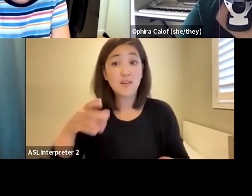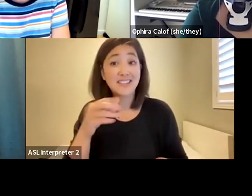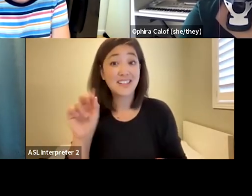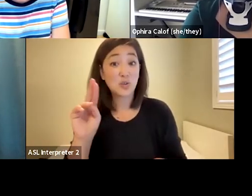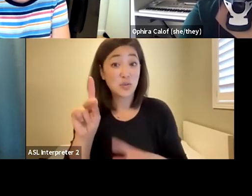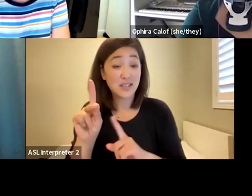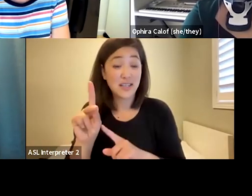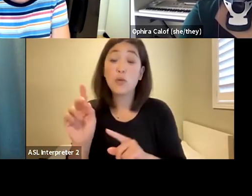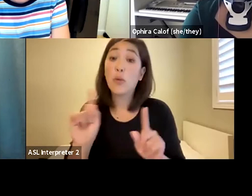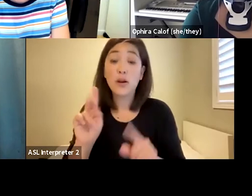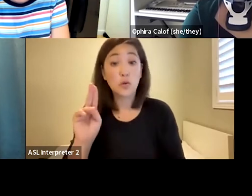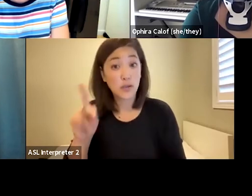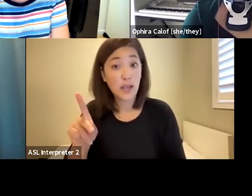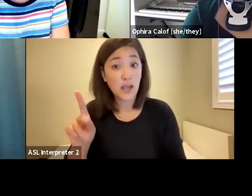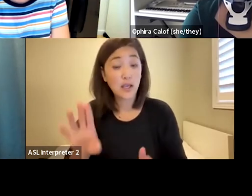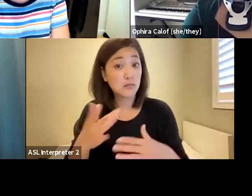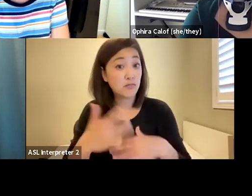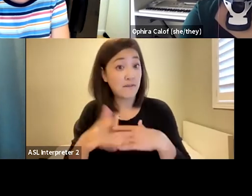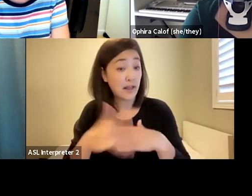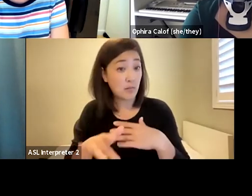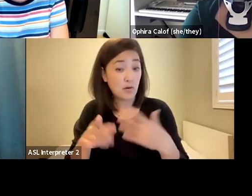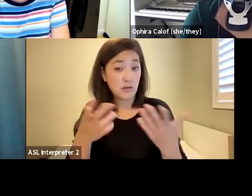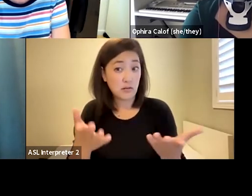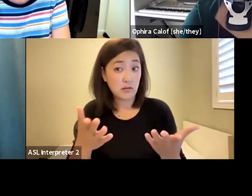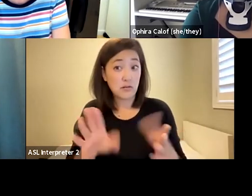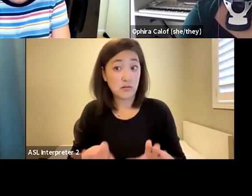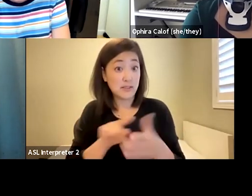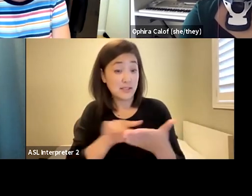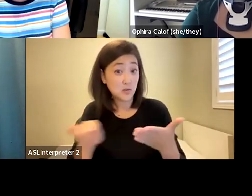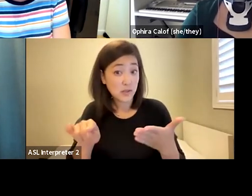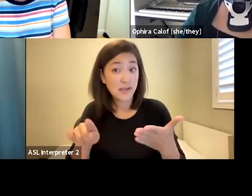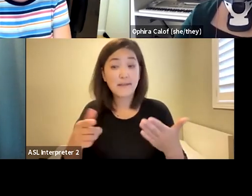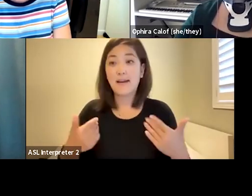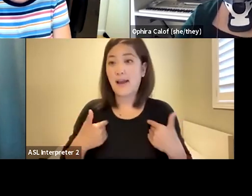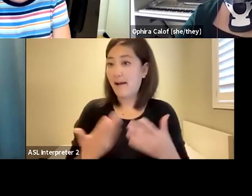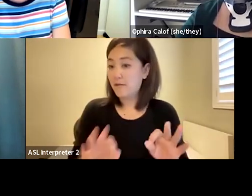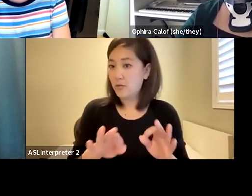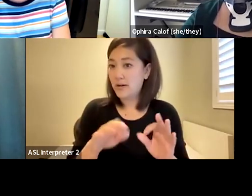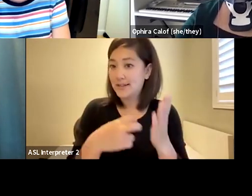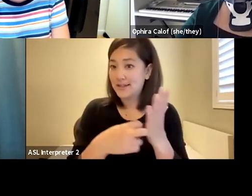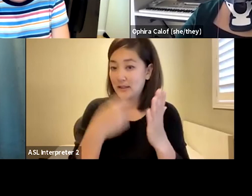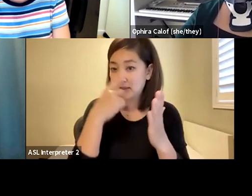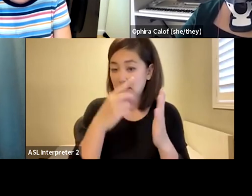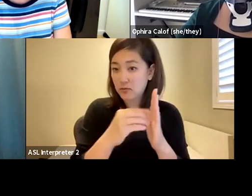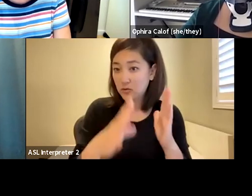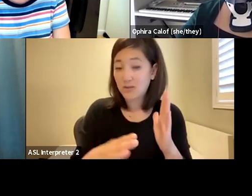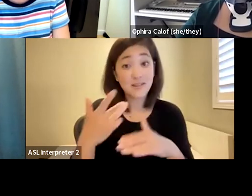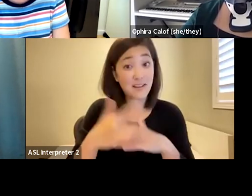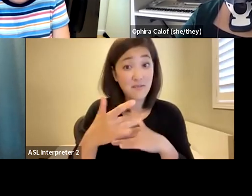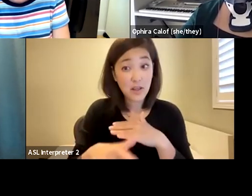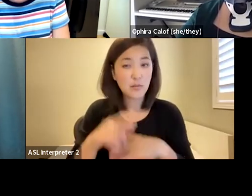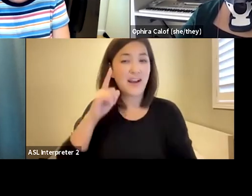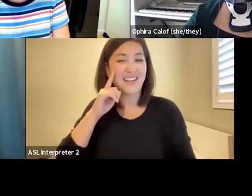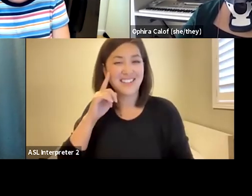next week, and they have openings for free tickets for students. So that's available. I know it's in the